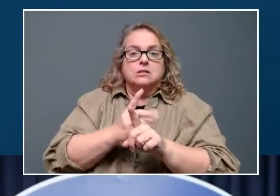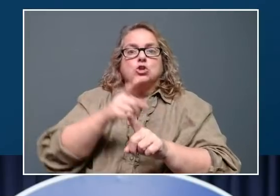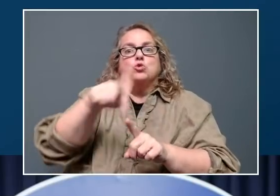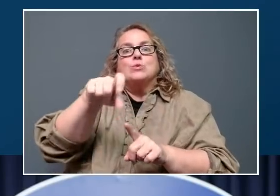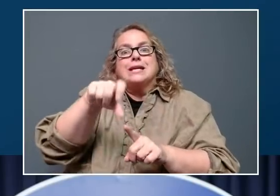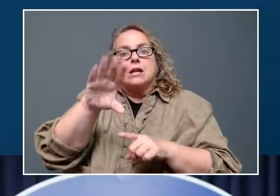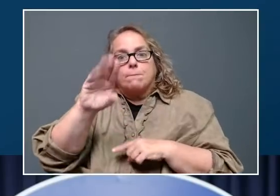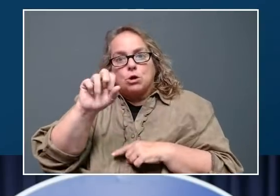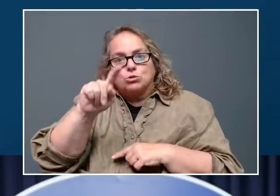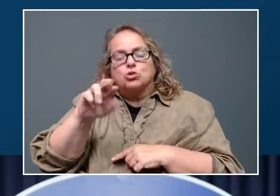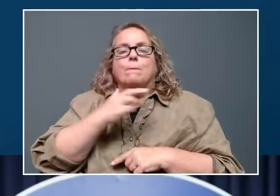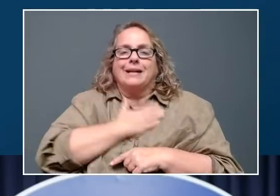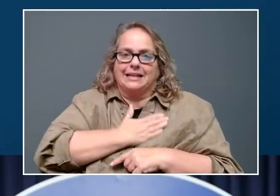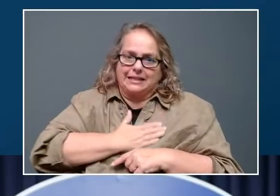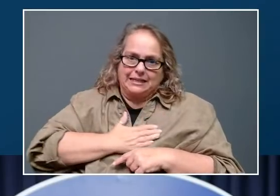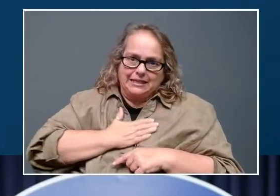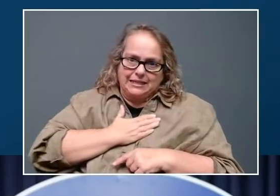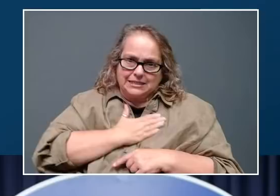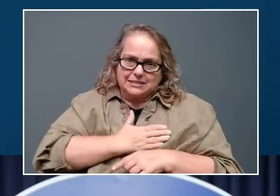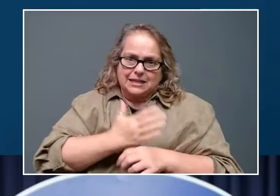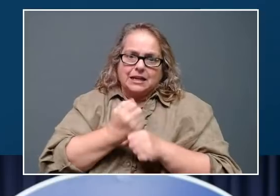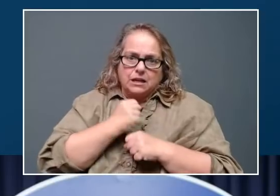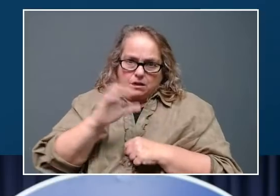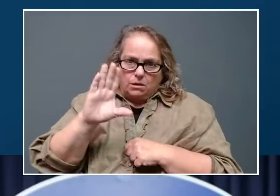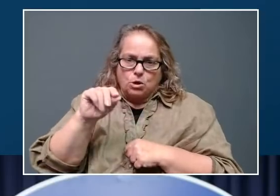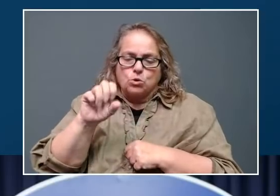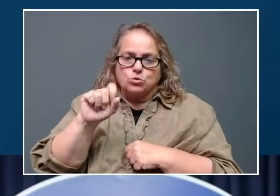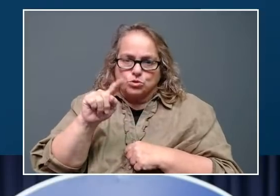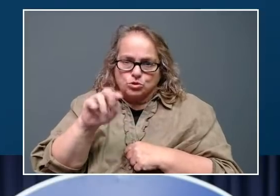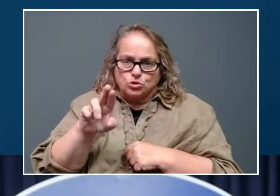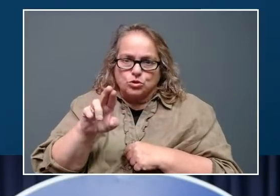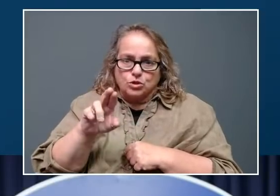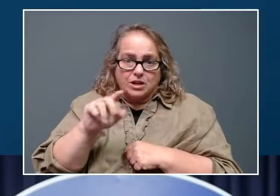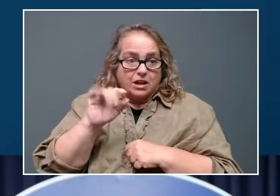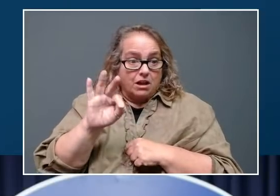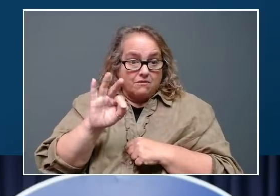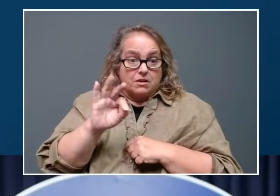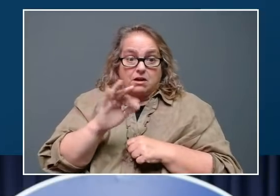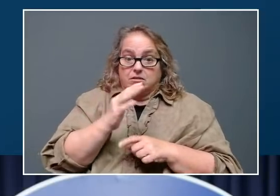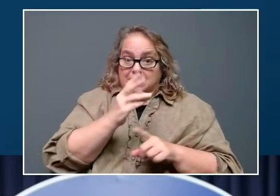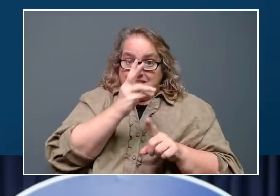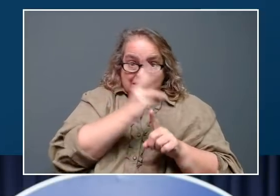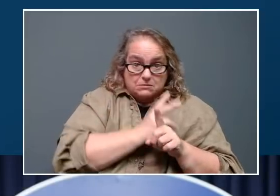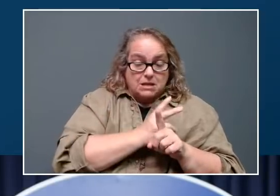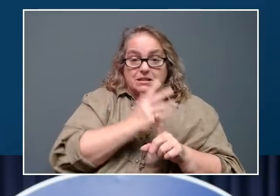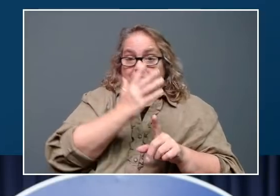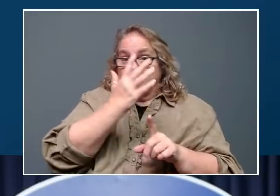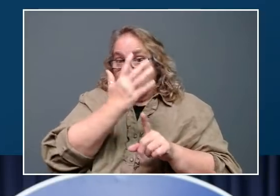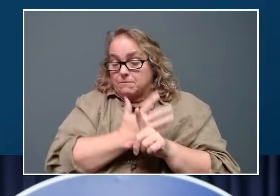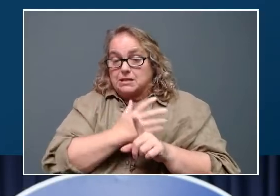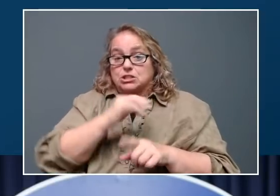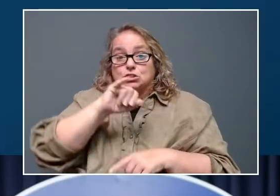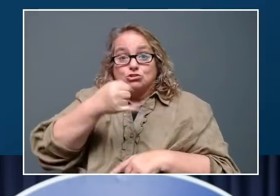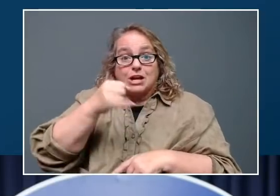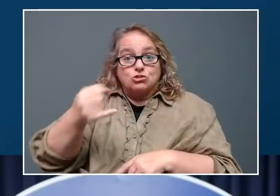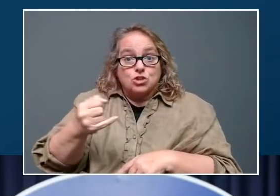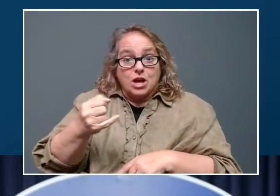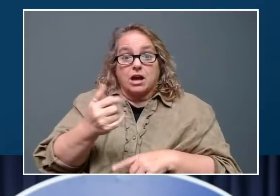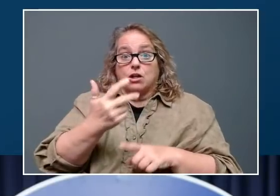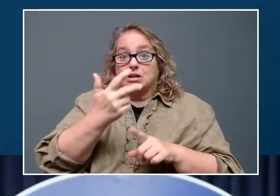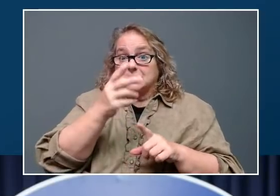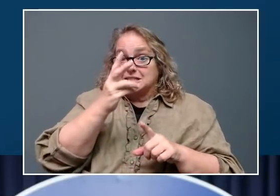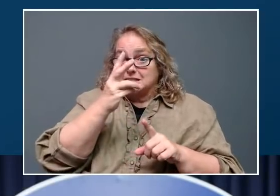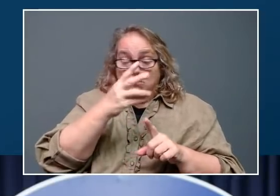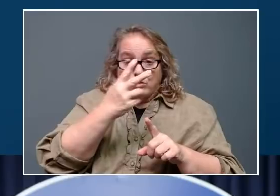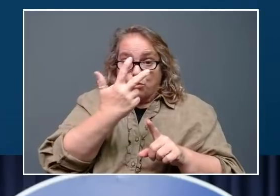Moderna or Pfizer or 2 months since you got J&J, run out and get it now. And I'm